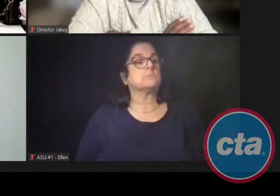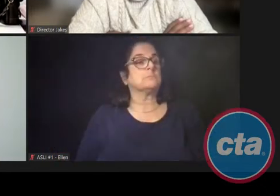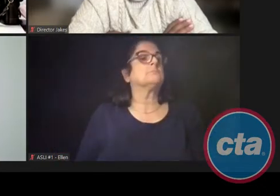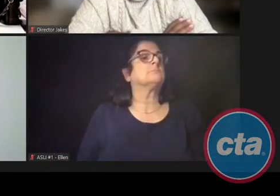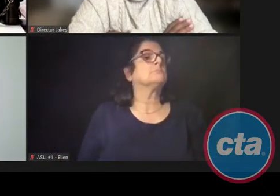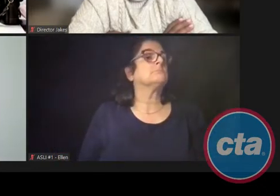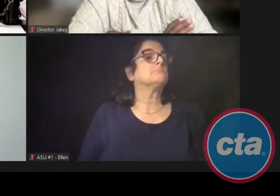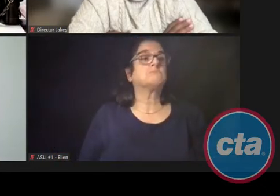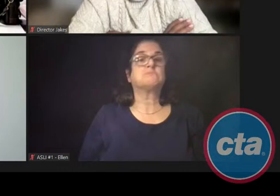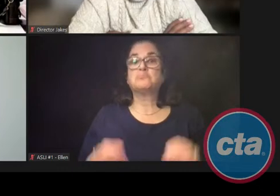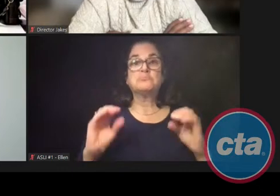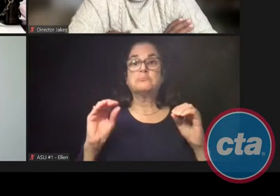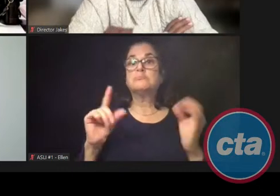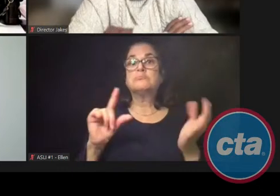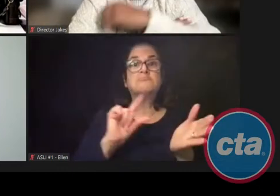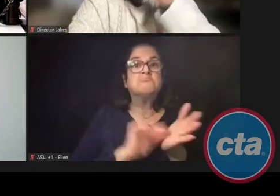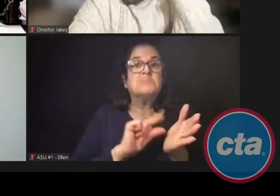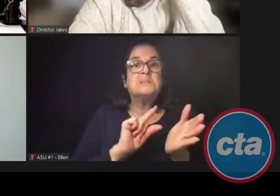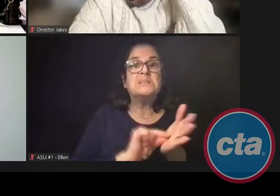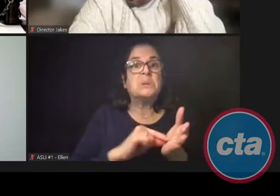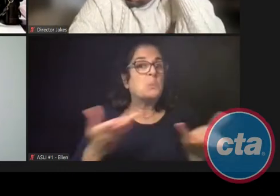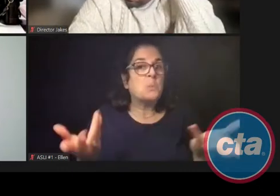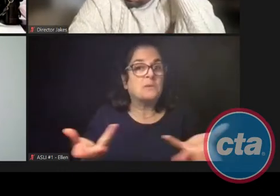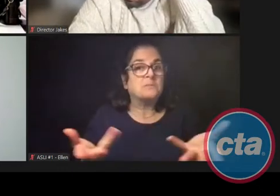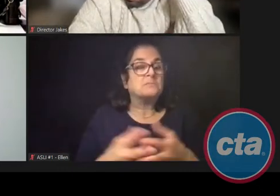We know printing contract.